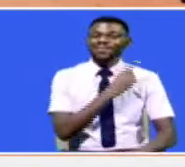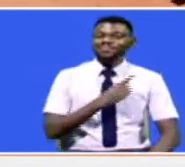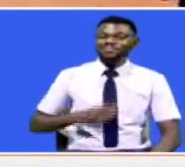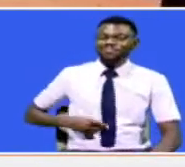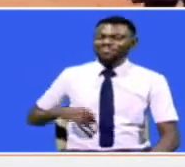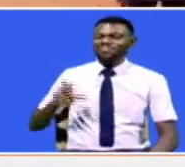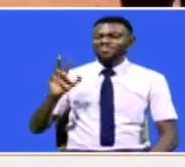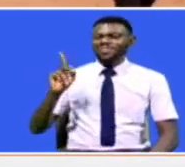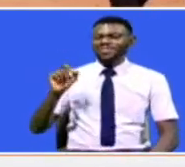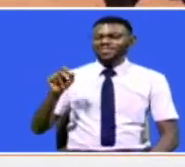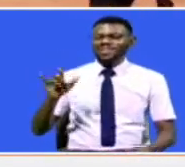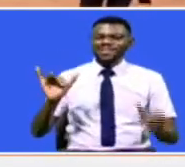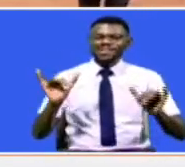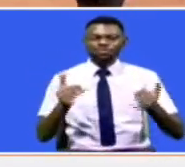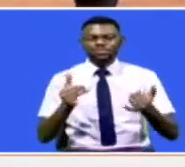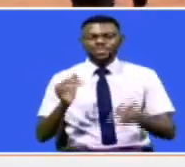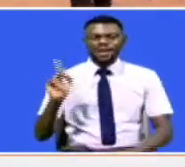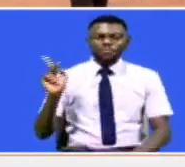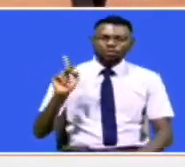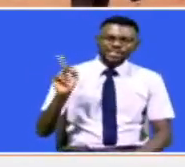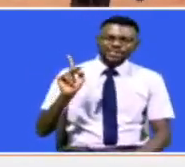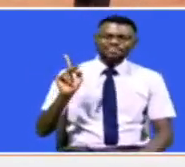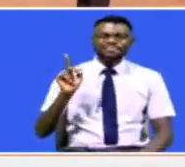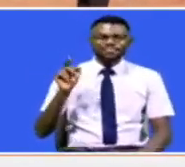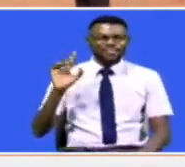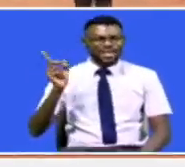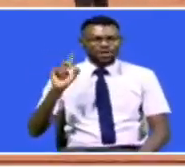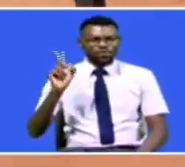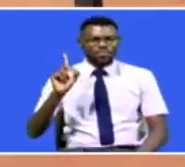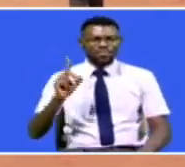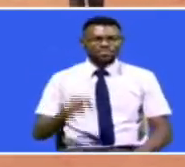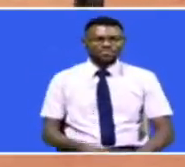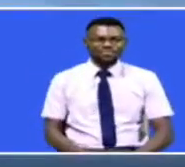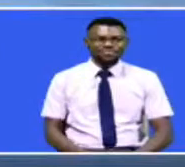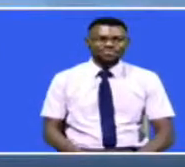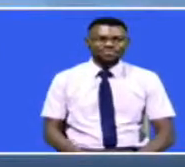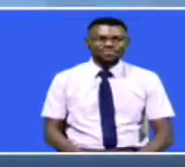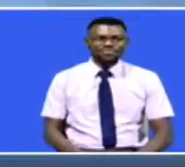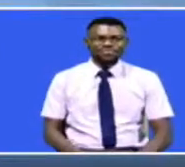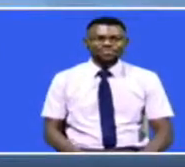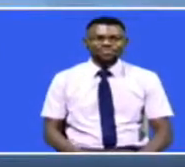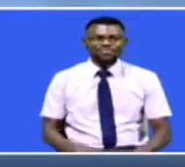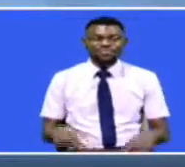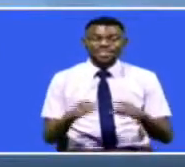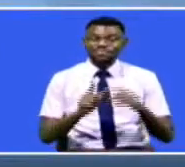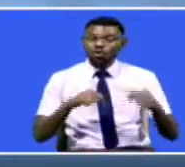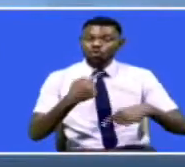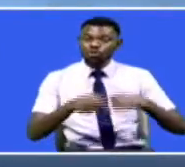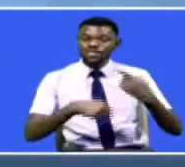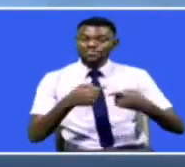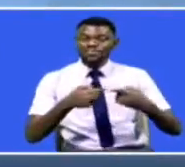News at Kamukunji grounds in Shauri Moyo, Nairobi. Moving on from that, the government has